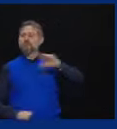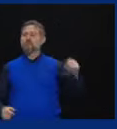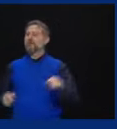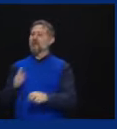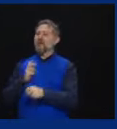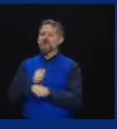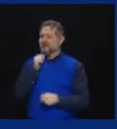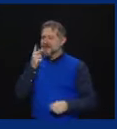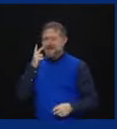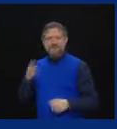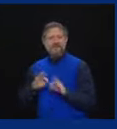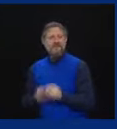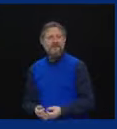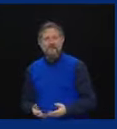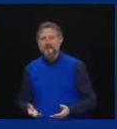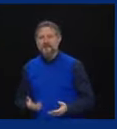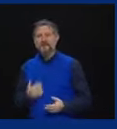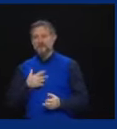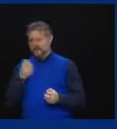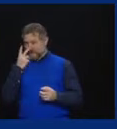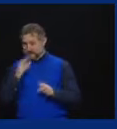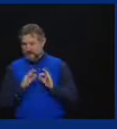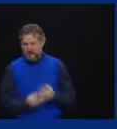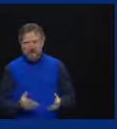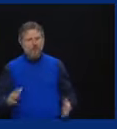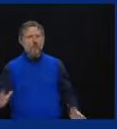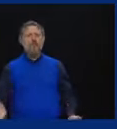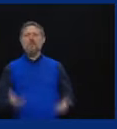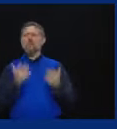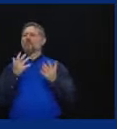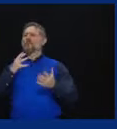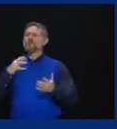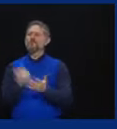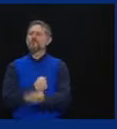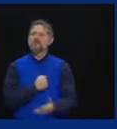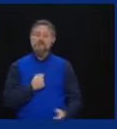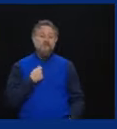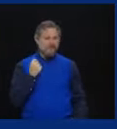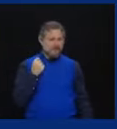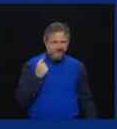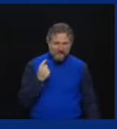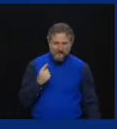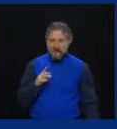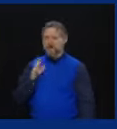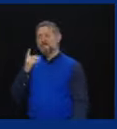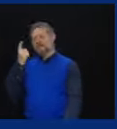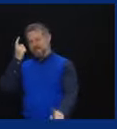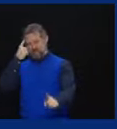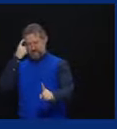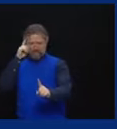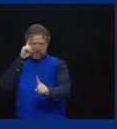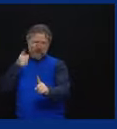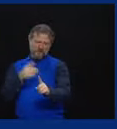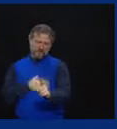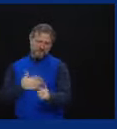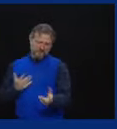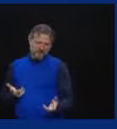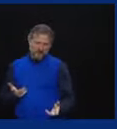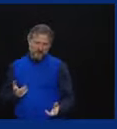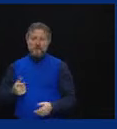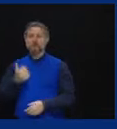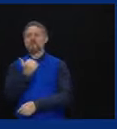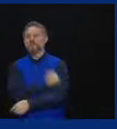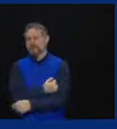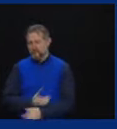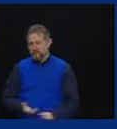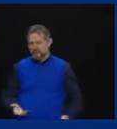all the families who want to be reunited, there is no reason not to. Just be smart. Vaccines, boosters, mask, and when you're